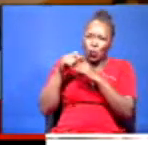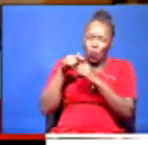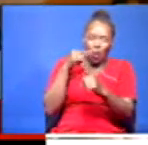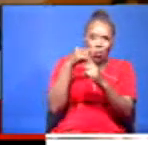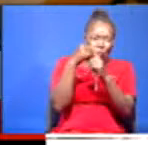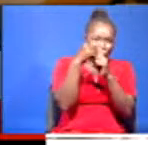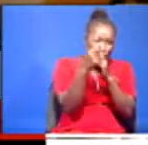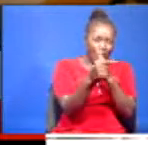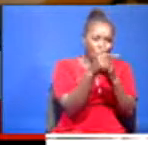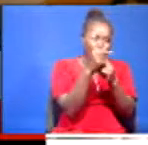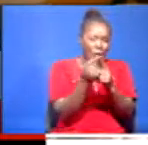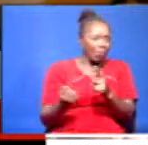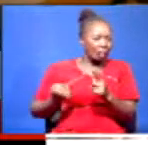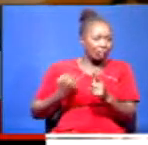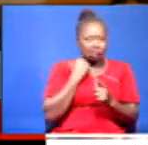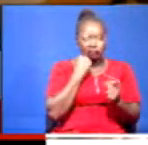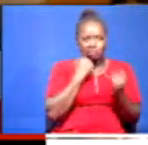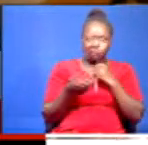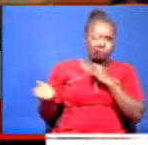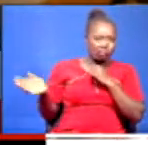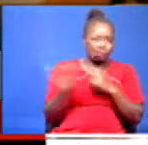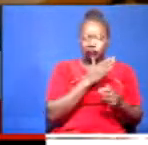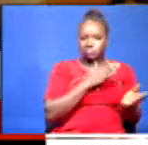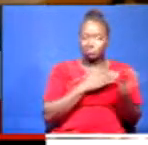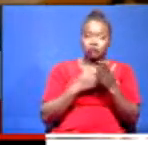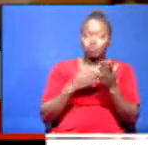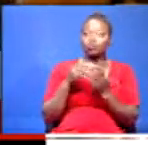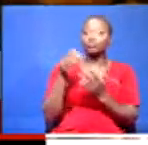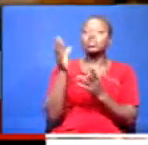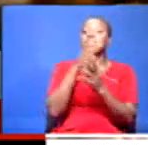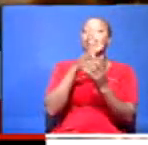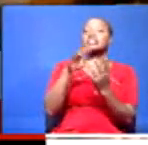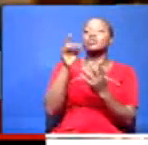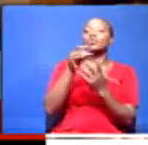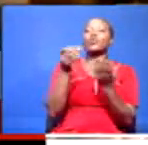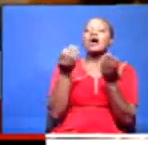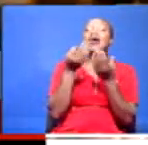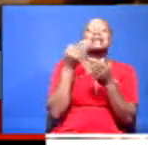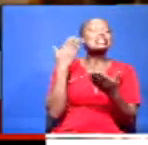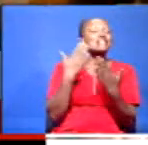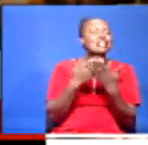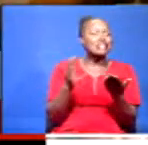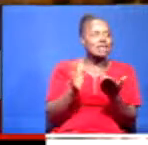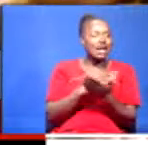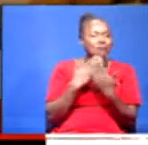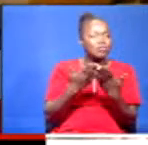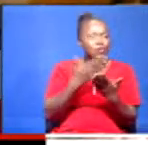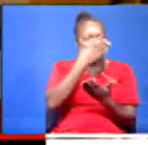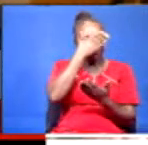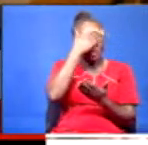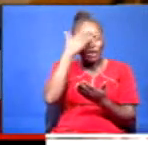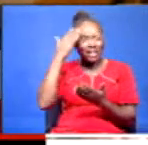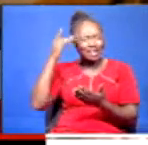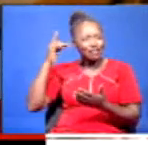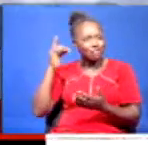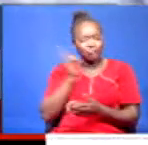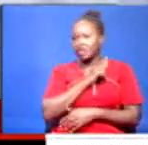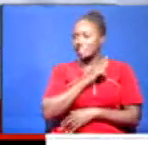na kupigwa Laikipia tukichaguliwa, it is a thing of the past. It will never happen. Ever happen.